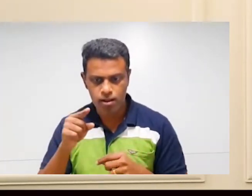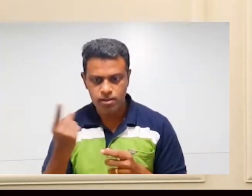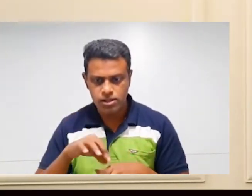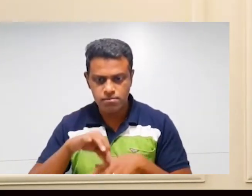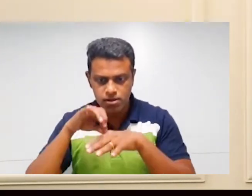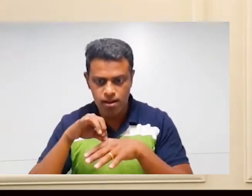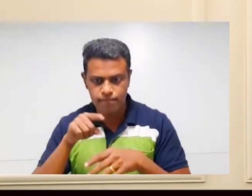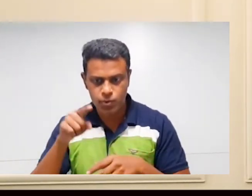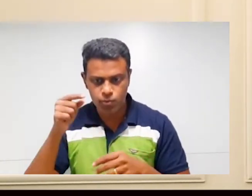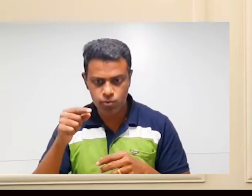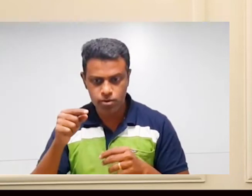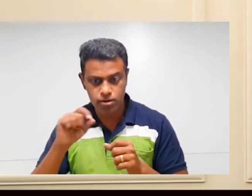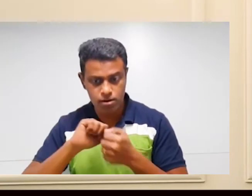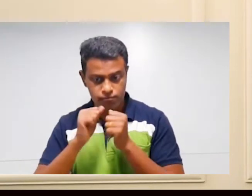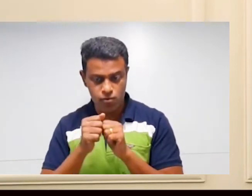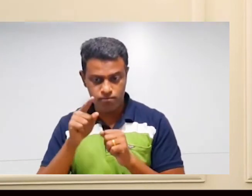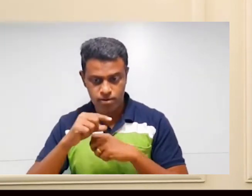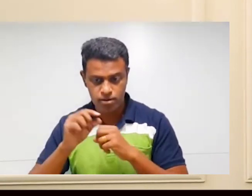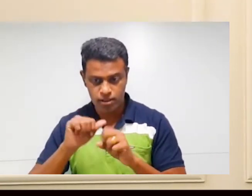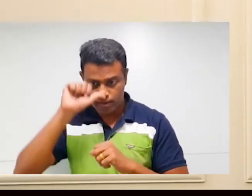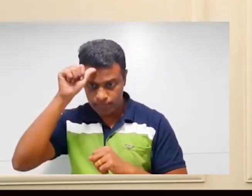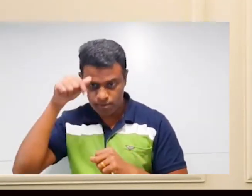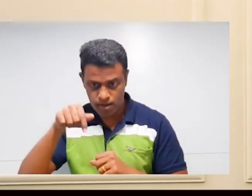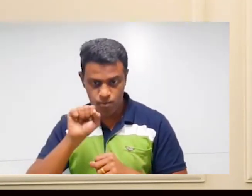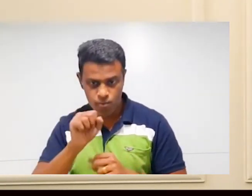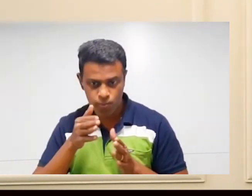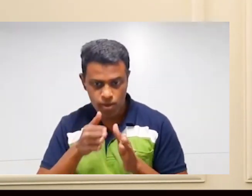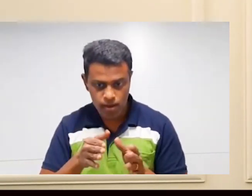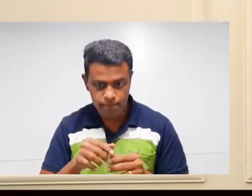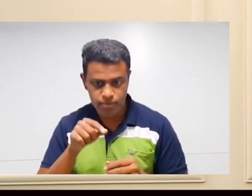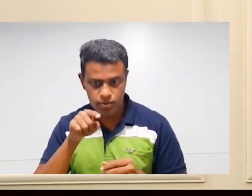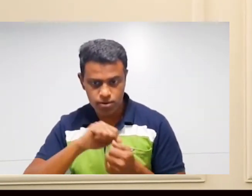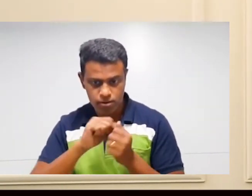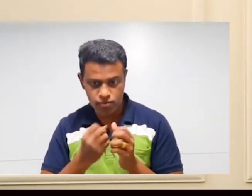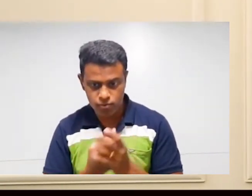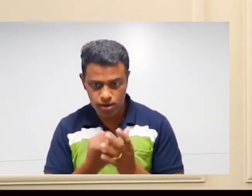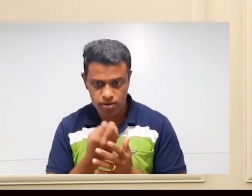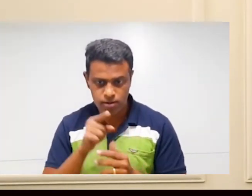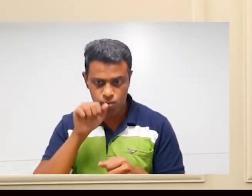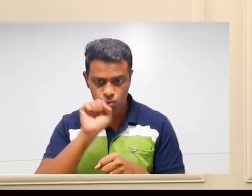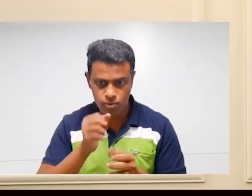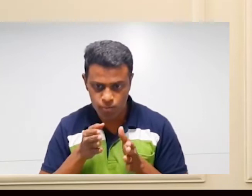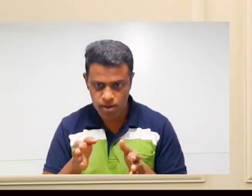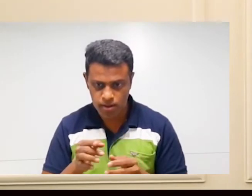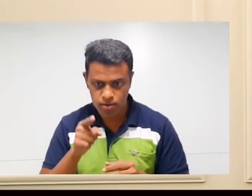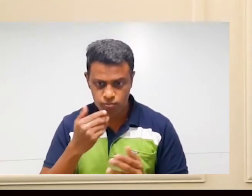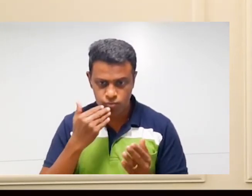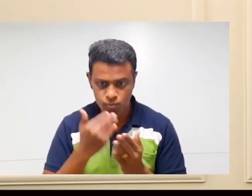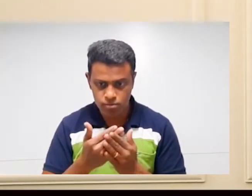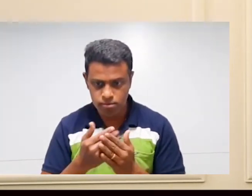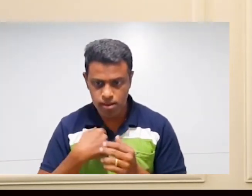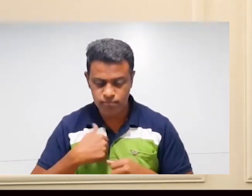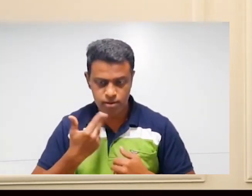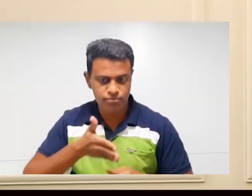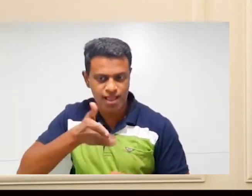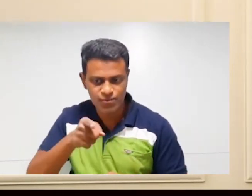transform our country, India, in your own way. You transform our society in your own way. You do good. I'm very